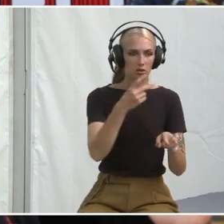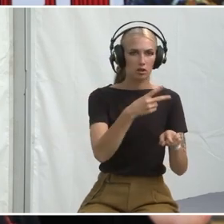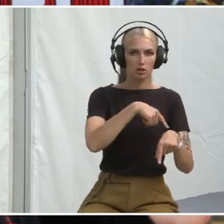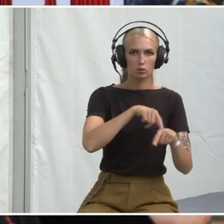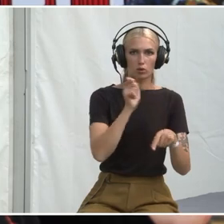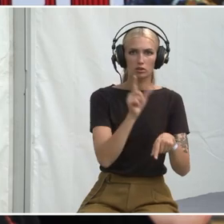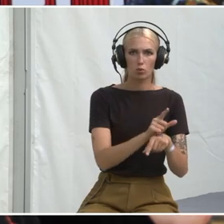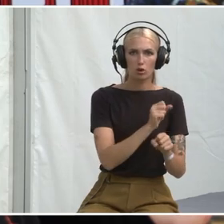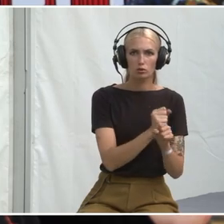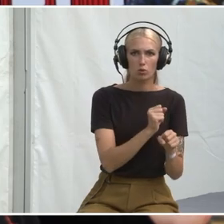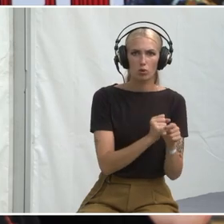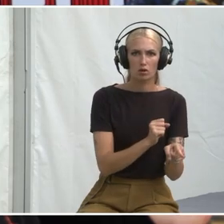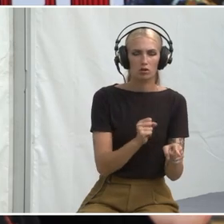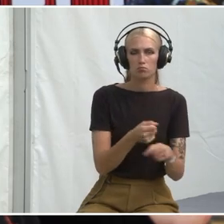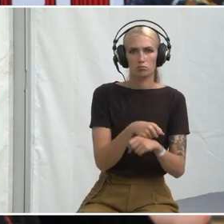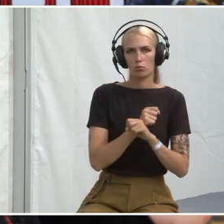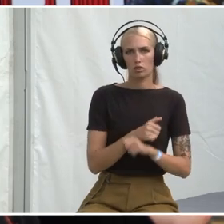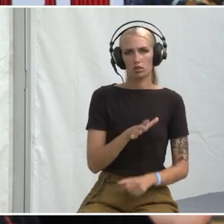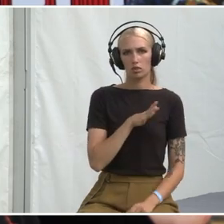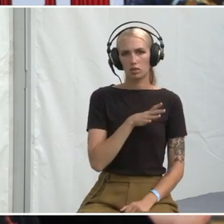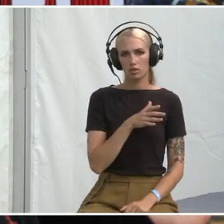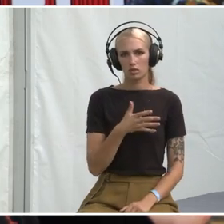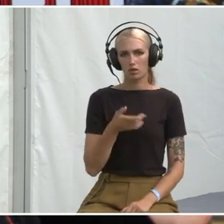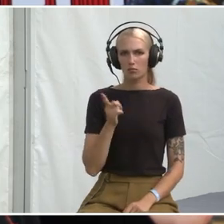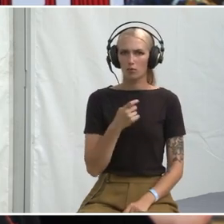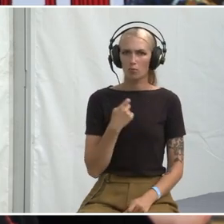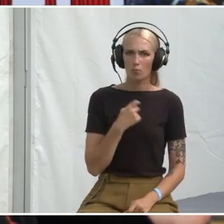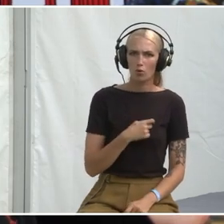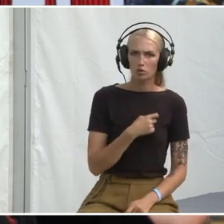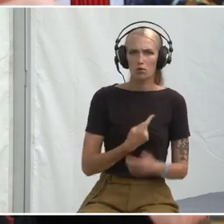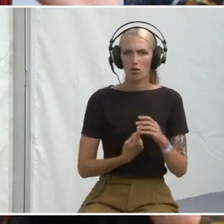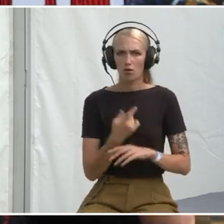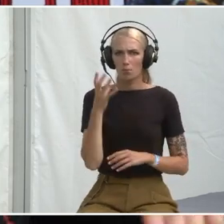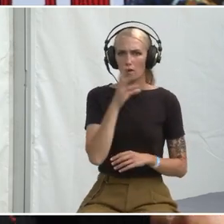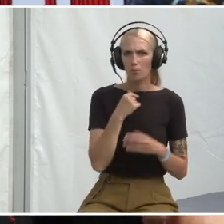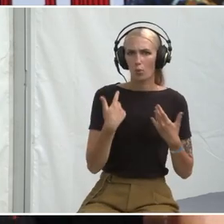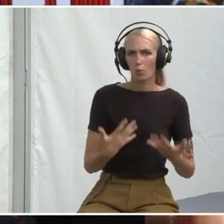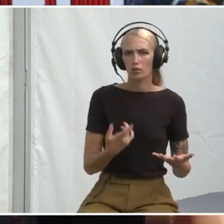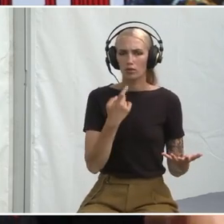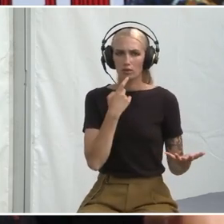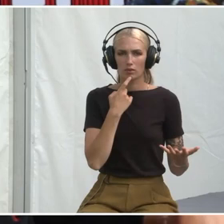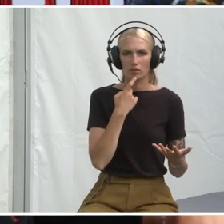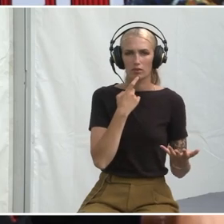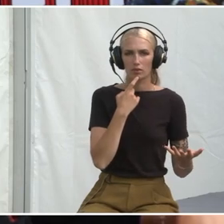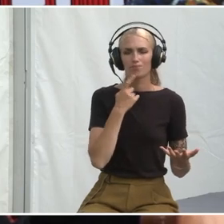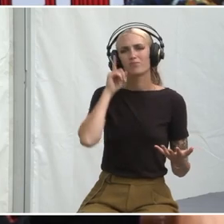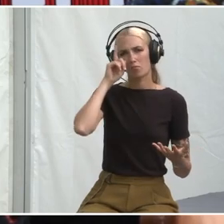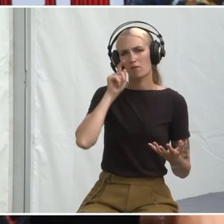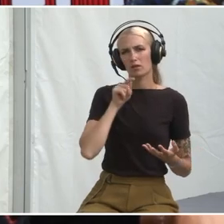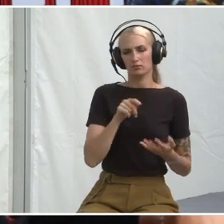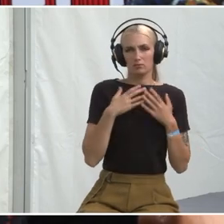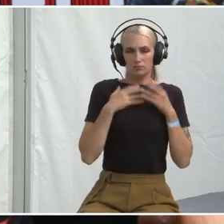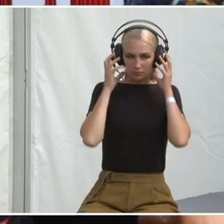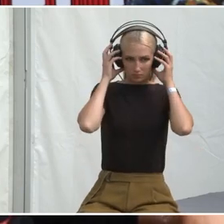hours, there's not much time for rest. You need to worry about how you get by a lot. And I feel like this is also the